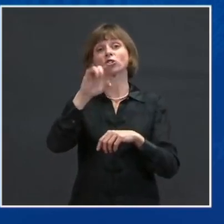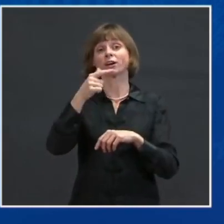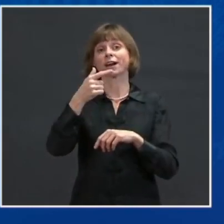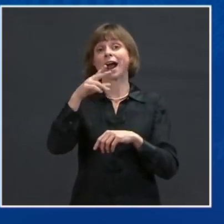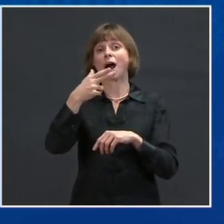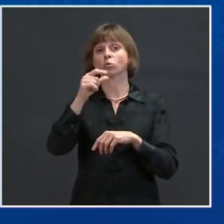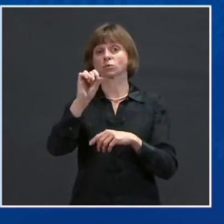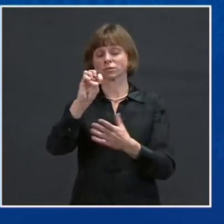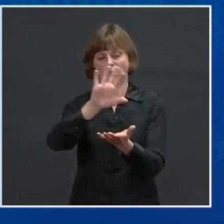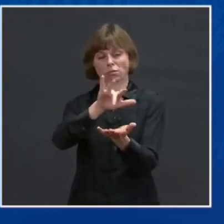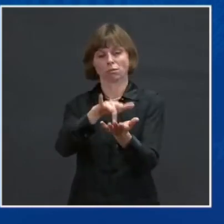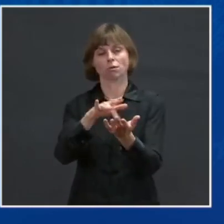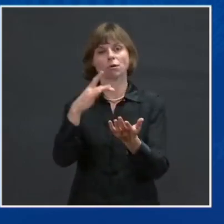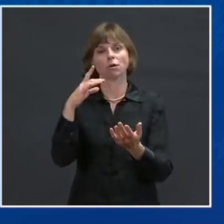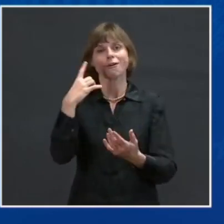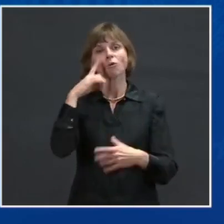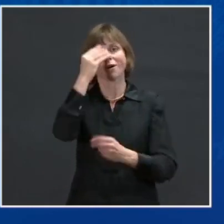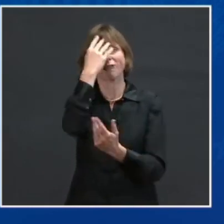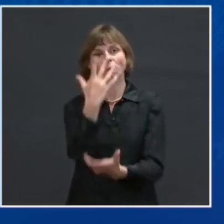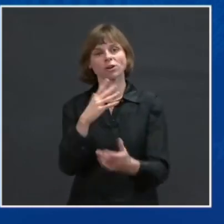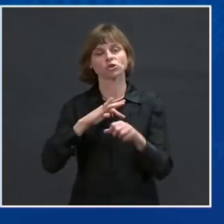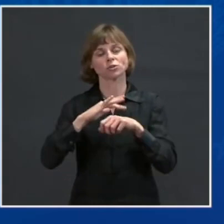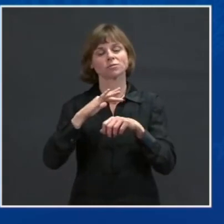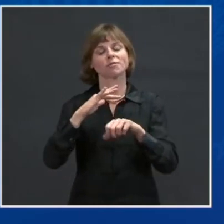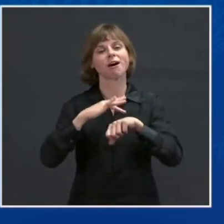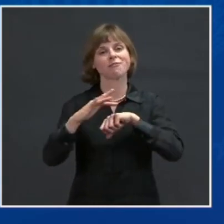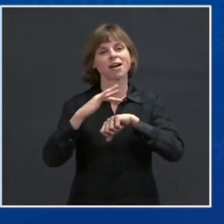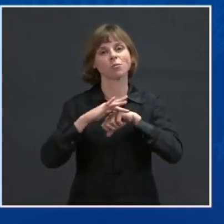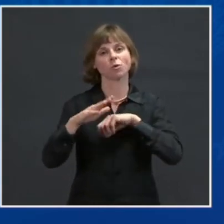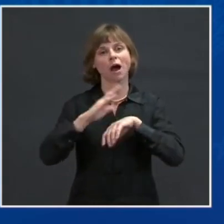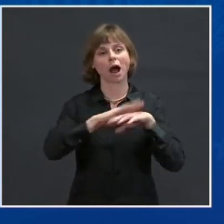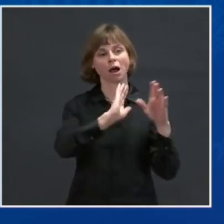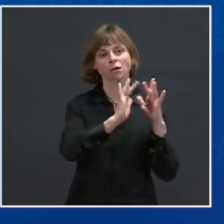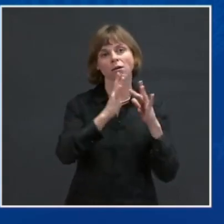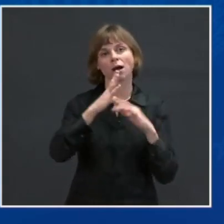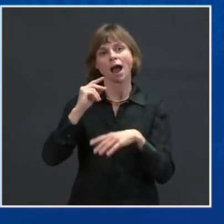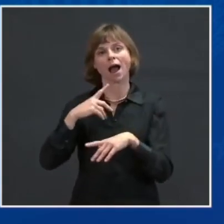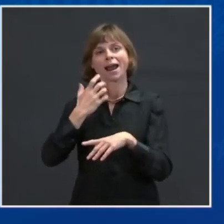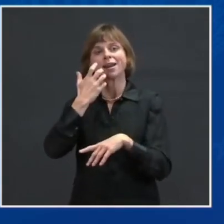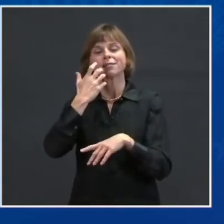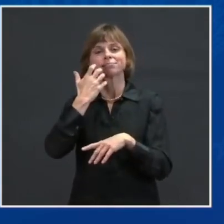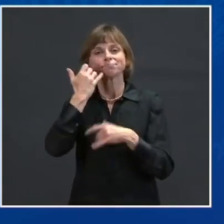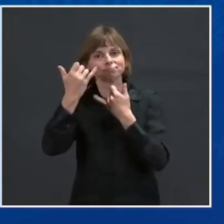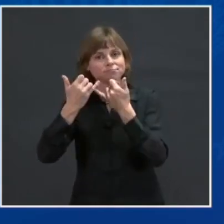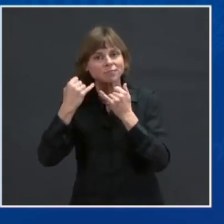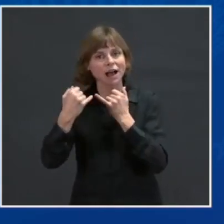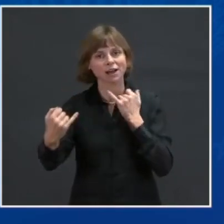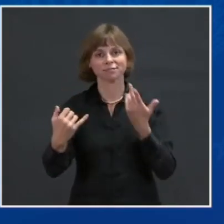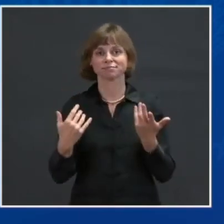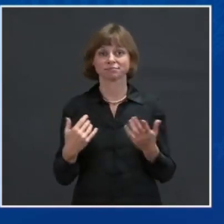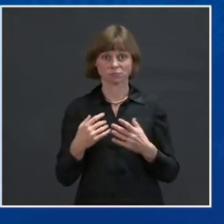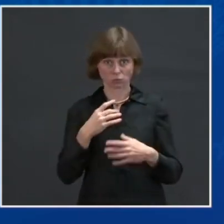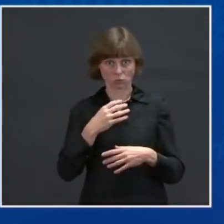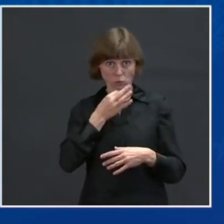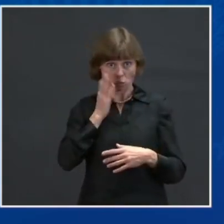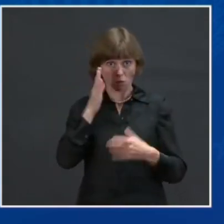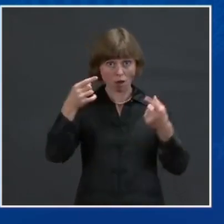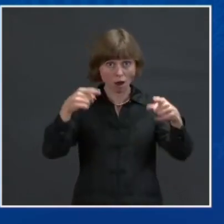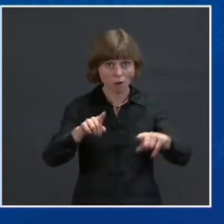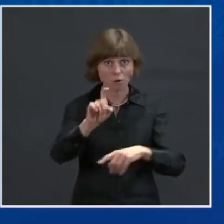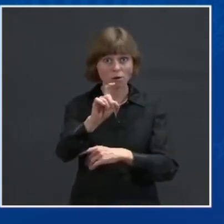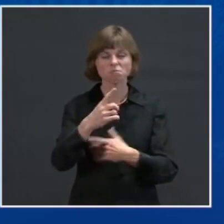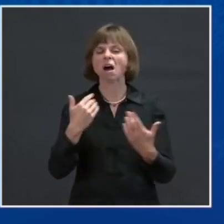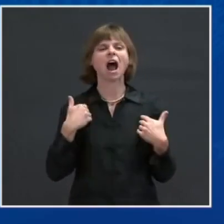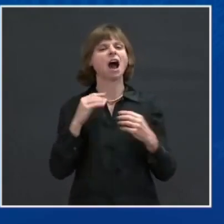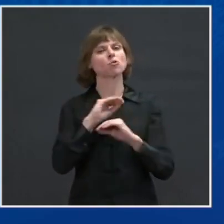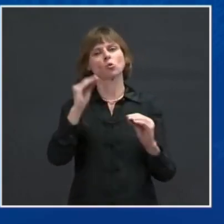update us on the progress of that? Is that close to being rolled out? I don't have any update for you, other than to convey that